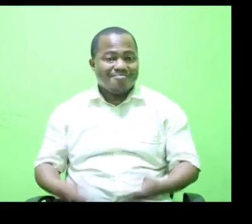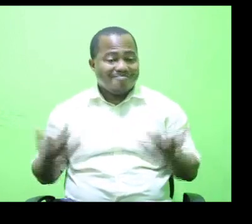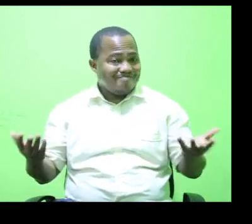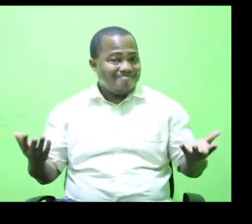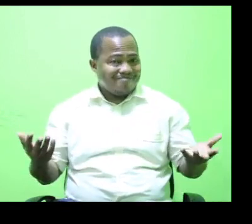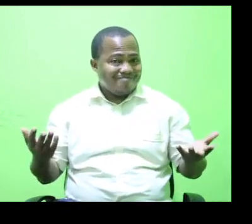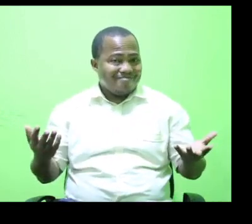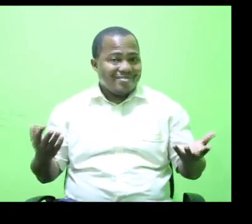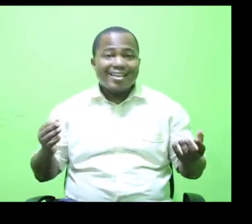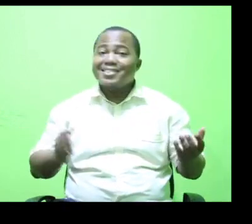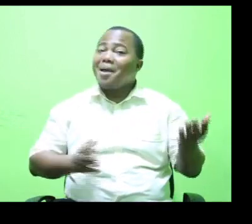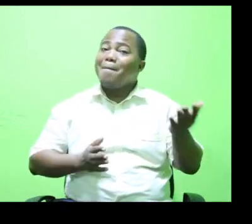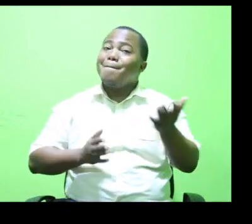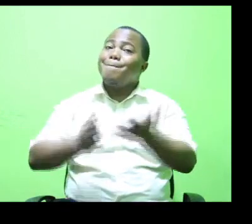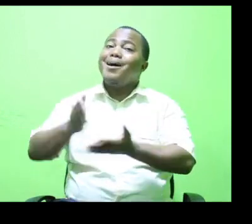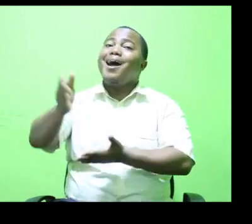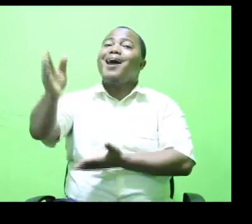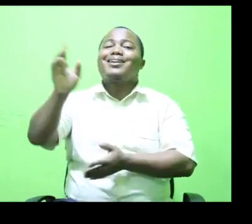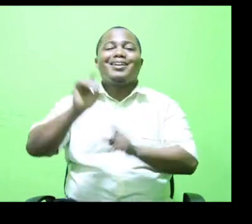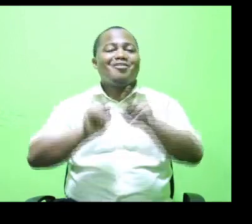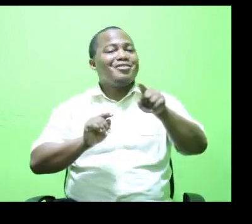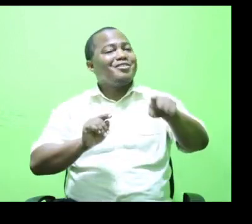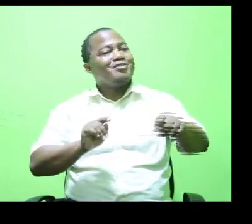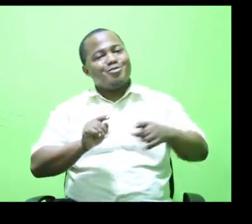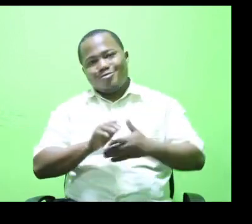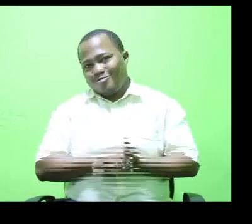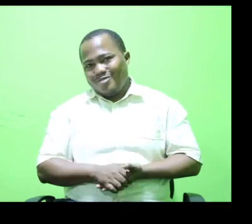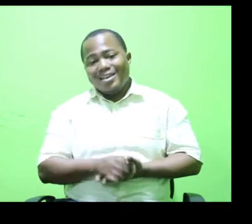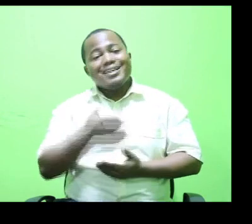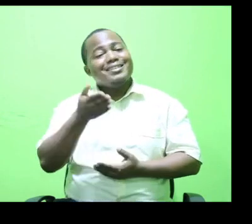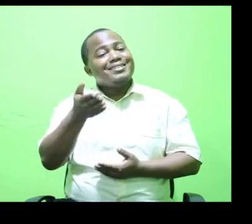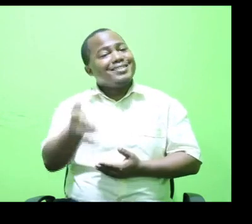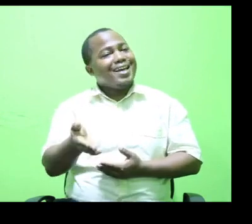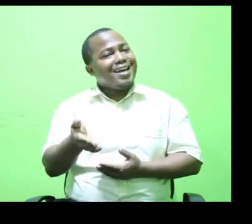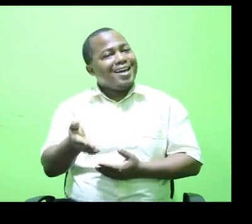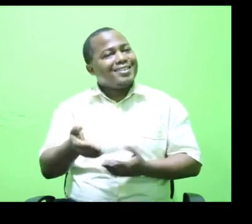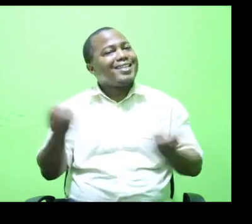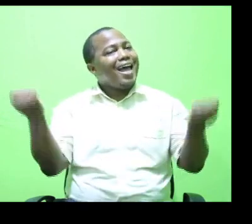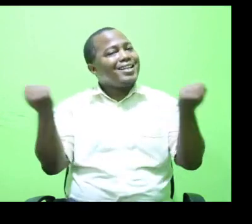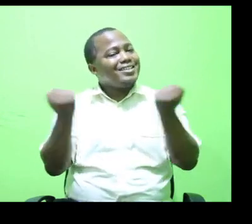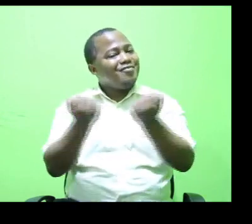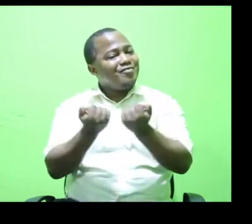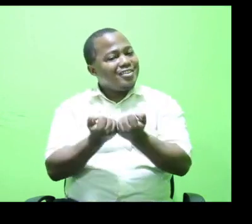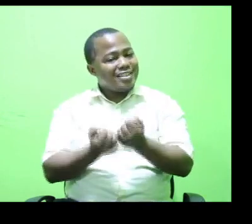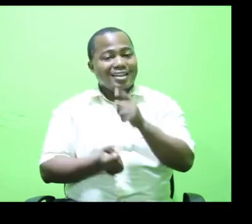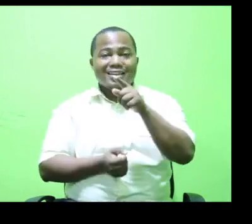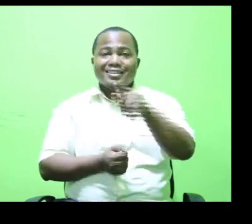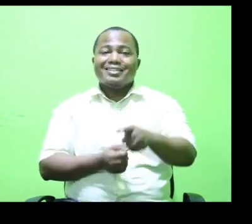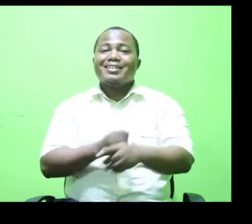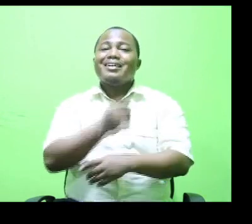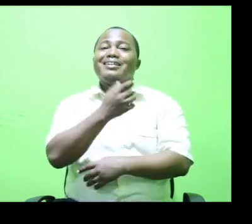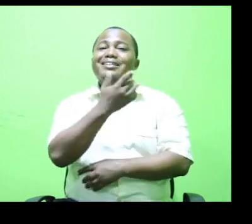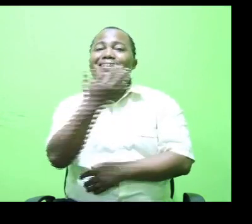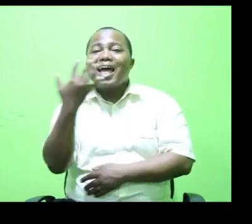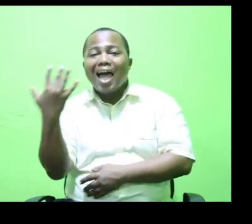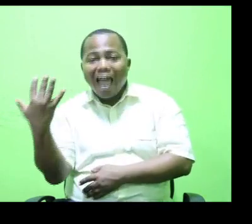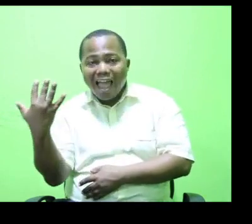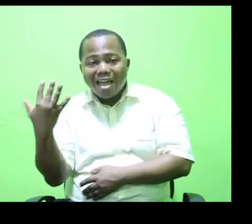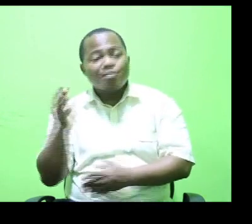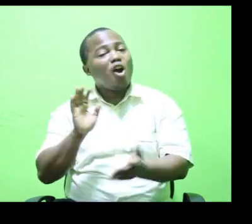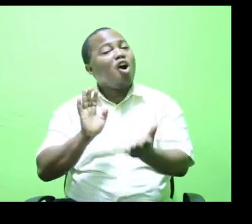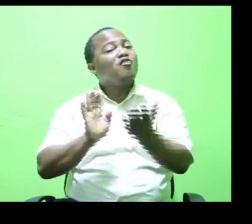I'm parallel with you, my dears. Thus, artificial immunity is a type